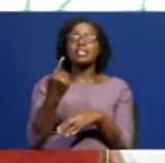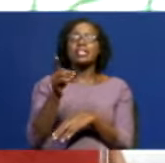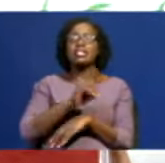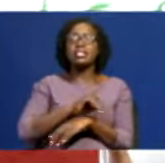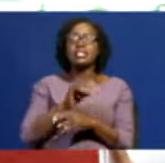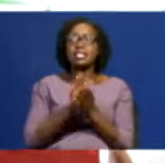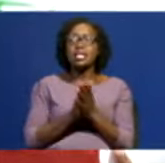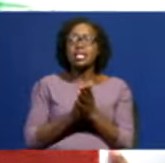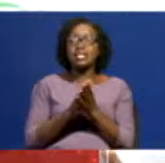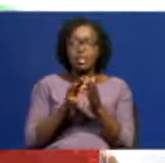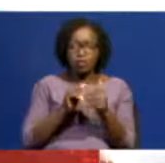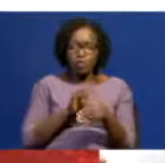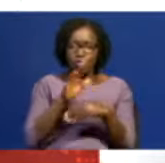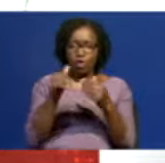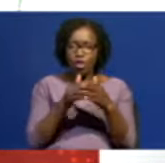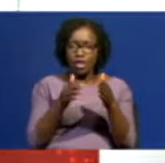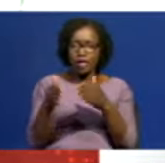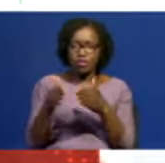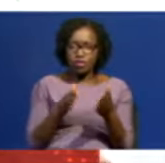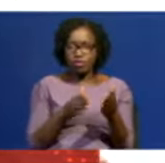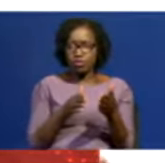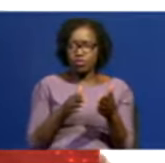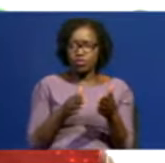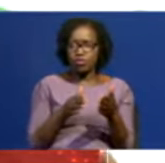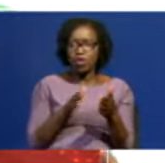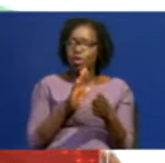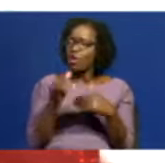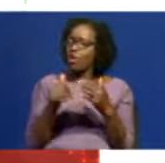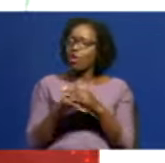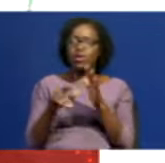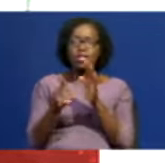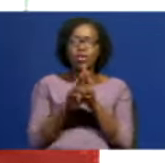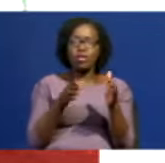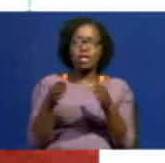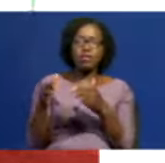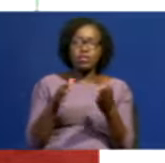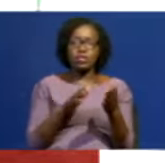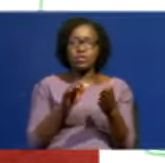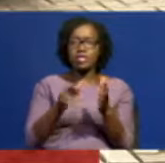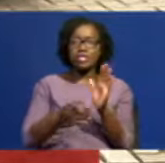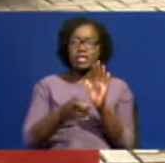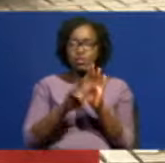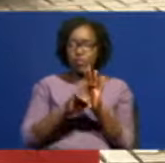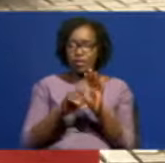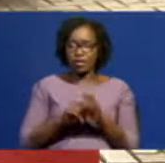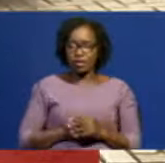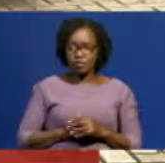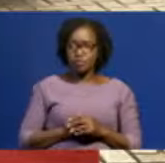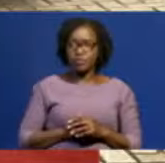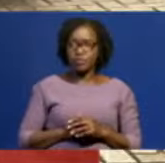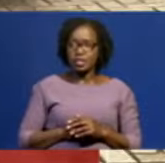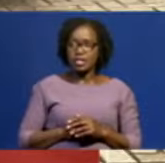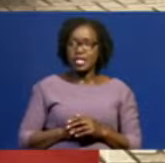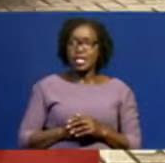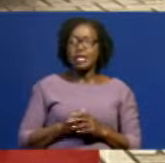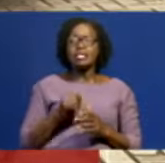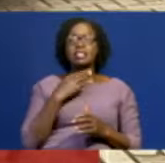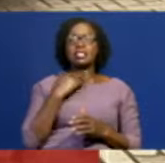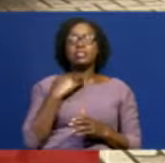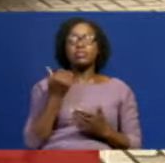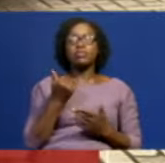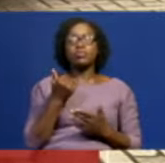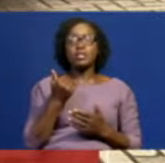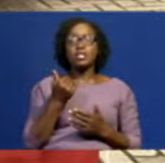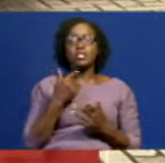records, we are going to pursue all avenues, all legal avenues that are required. Their quest to be addressed by KNEC